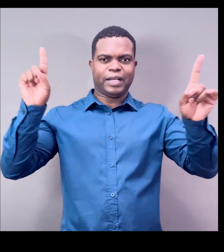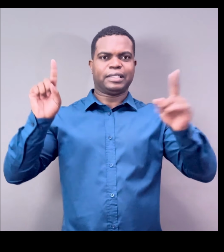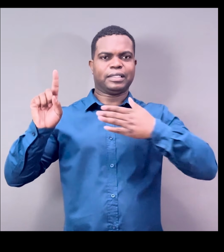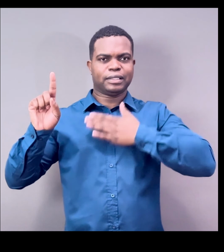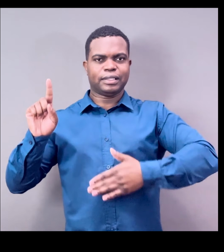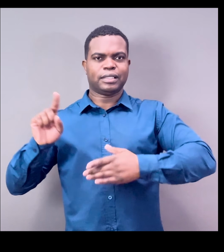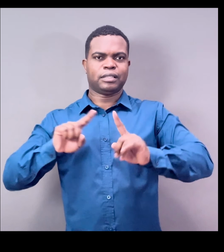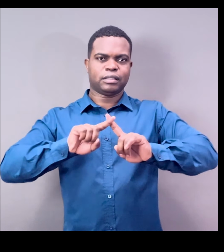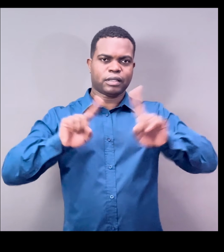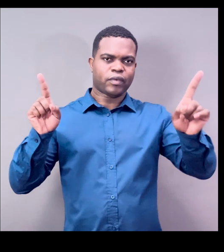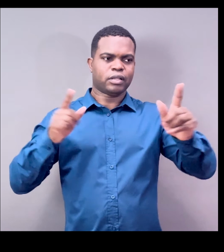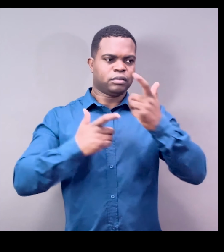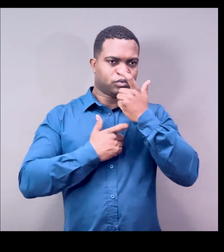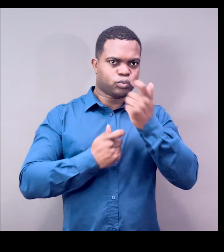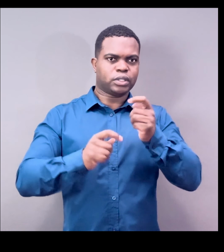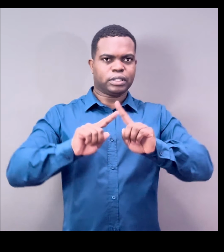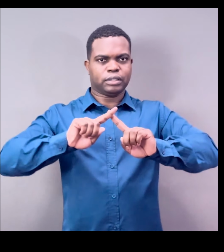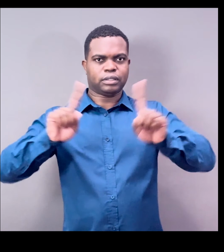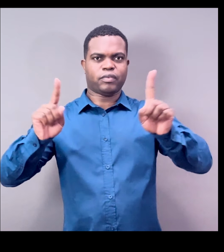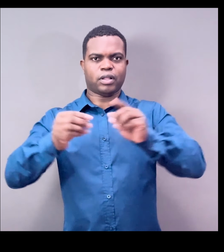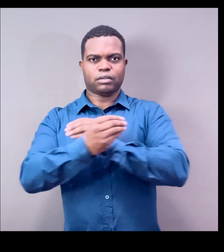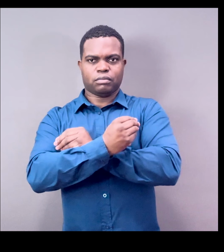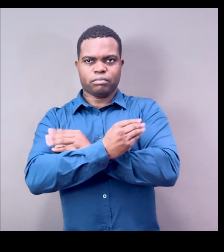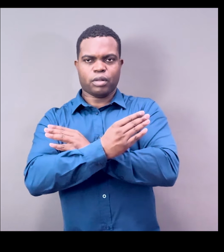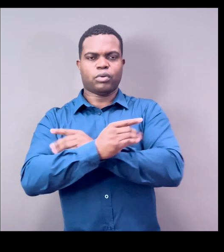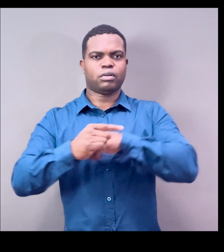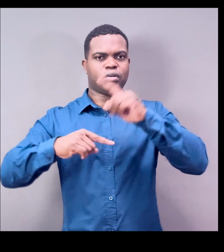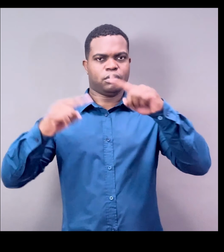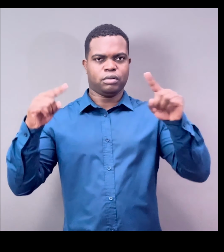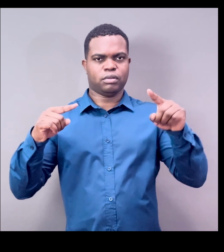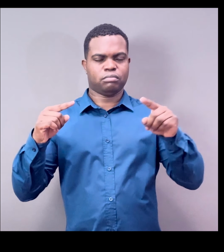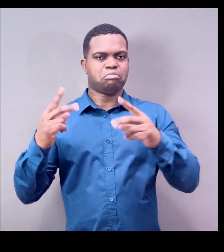the category of their engagement.